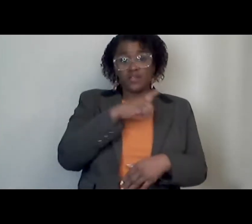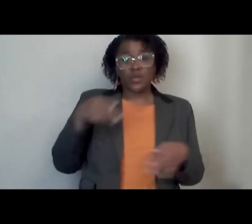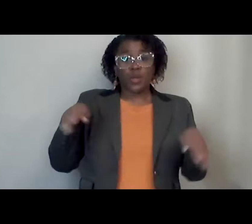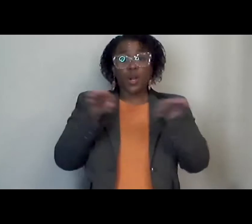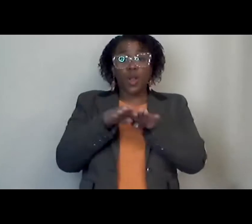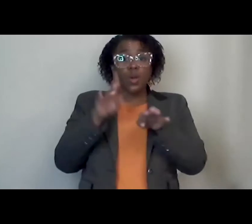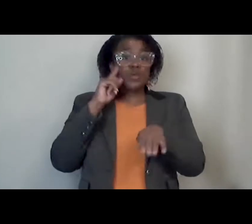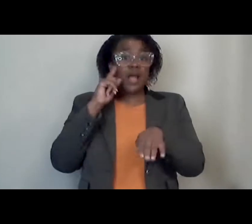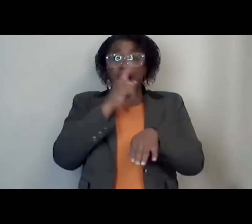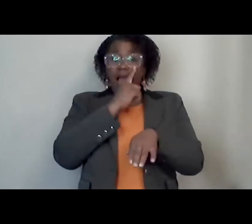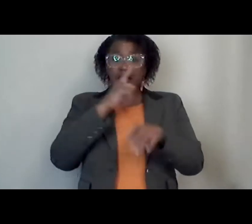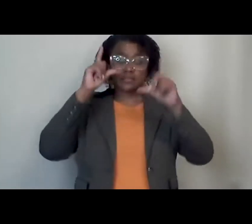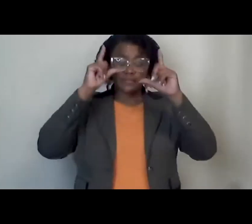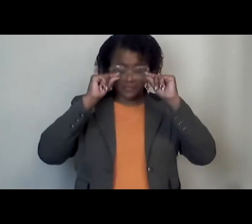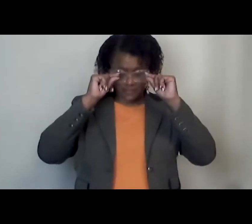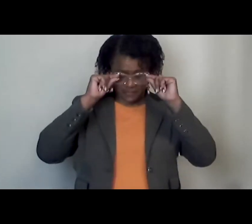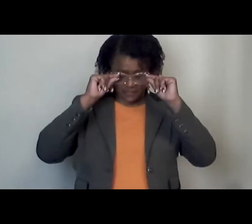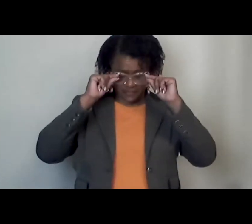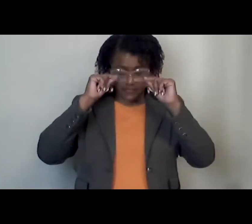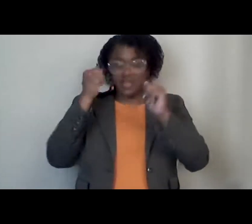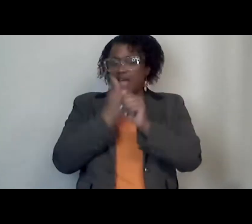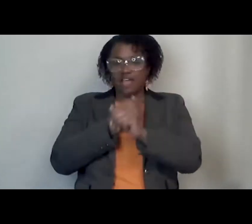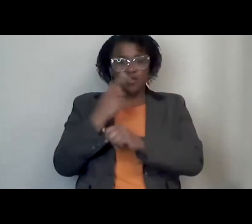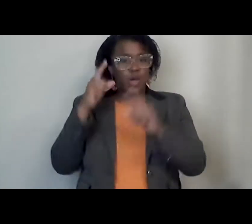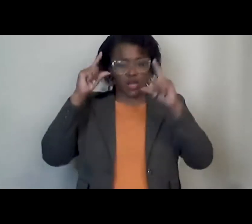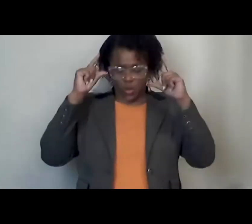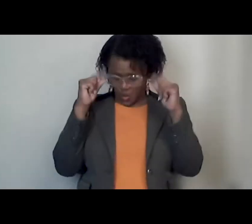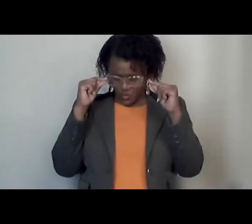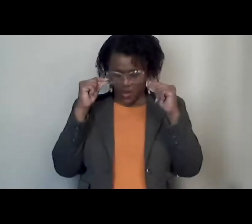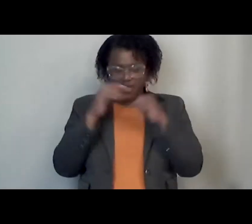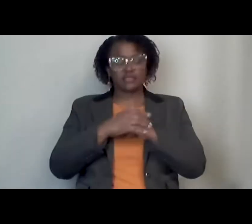eyes. I really mean that. Everyone close your eyes.